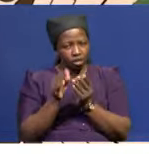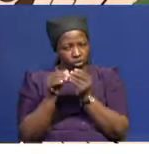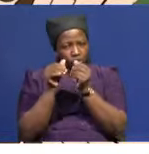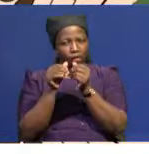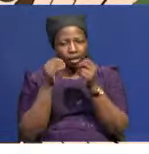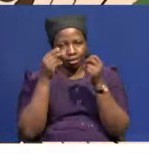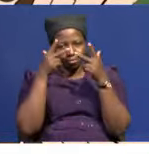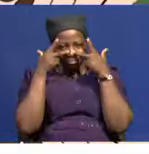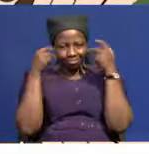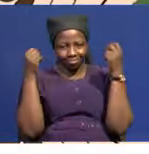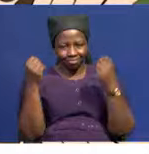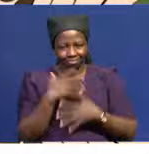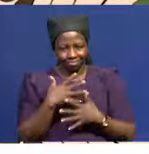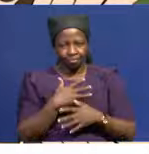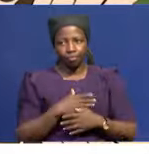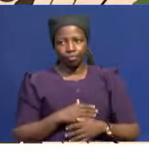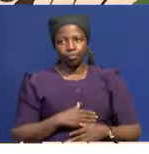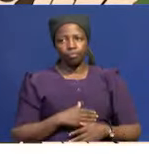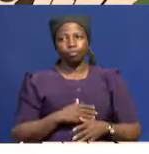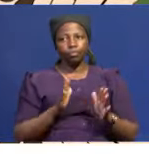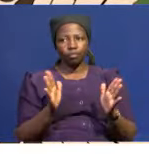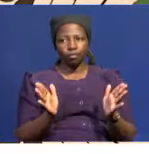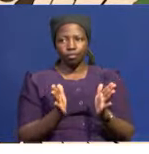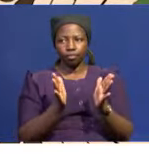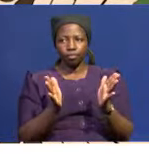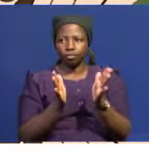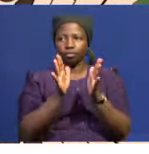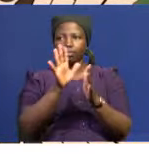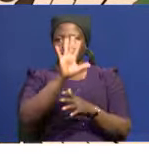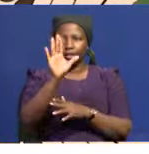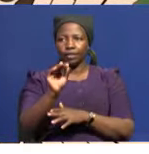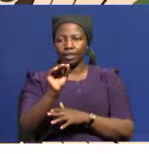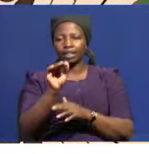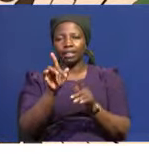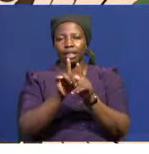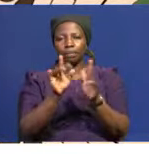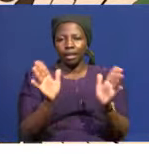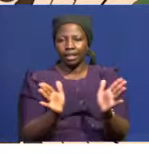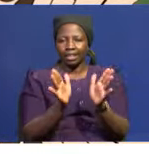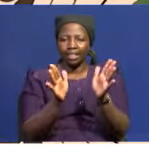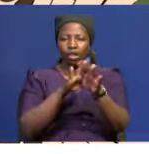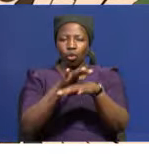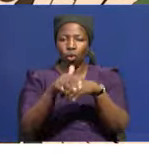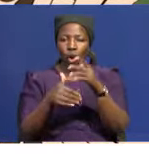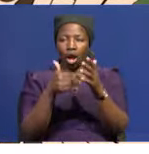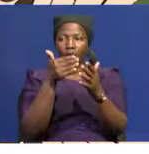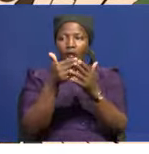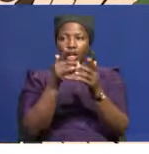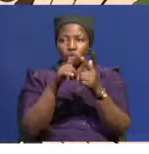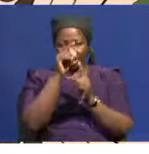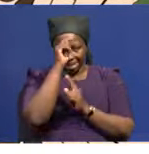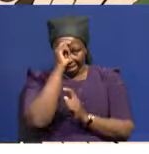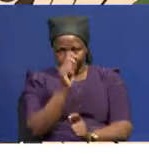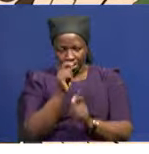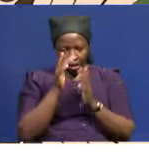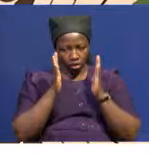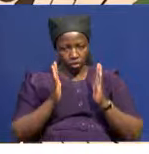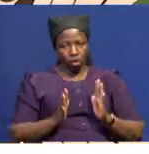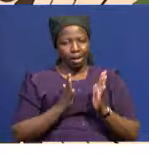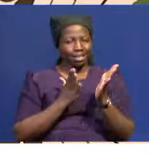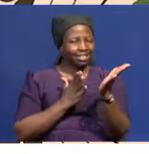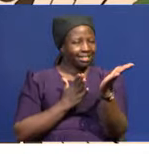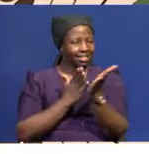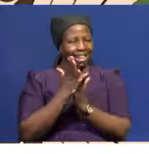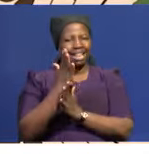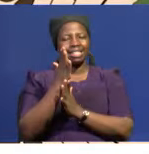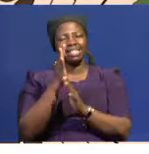I encourage African states, like I encourage states worldwide, to respect human rights